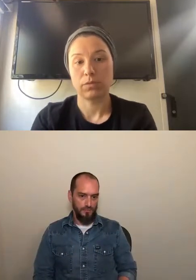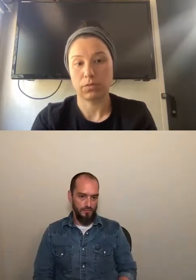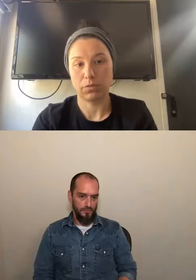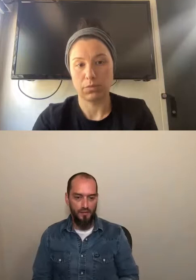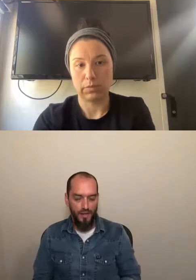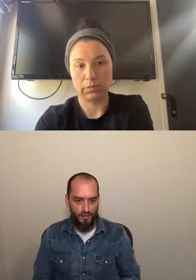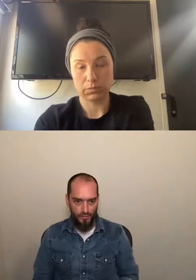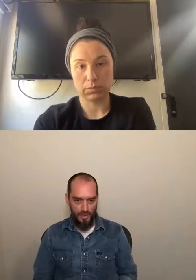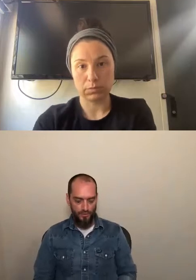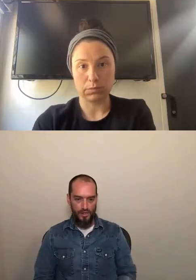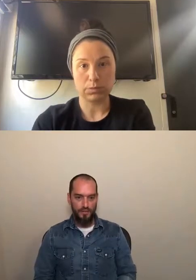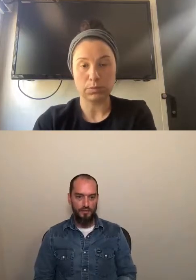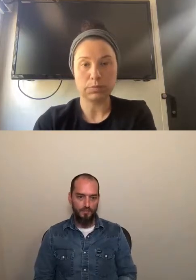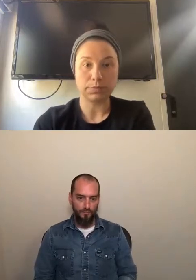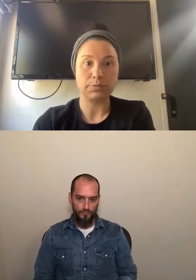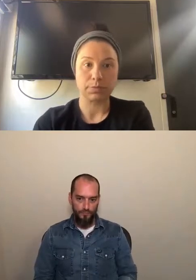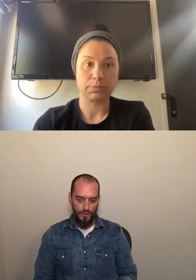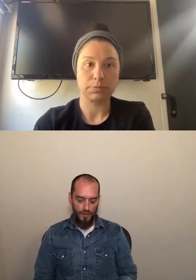tenant, you know, my client is okay with that.